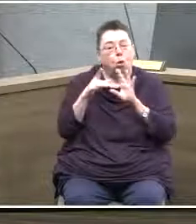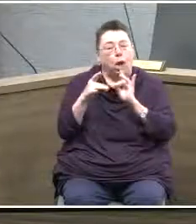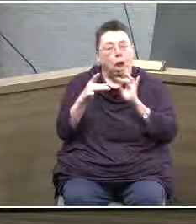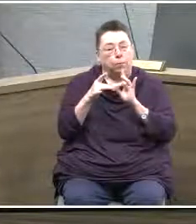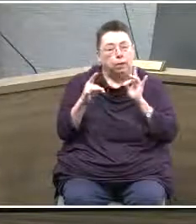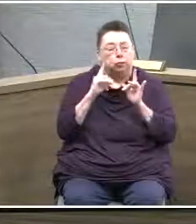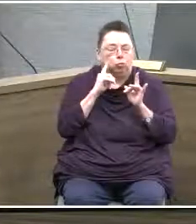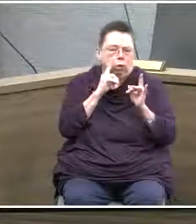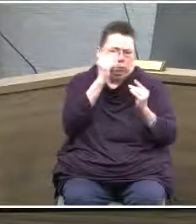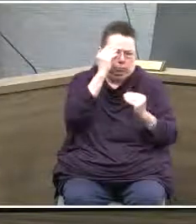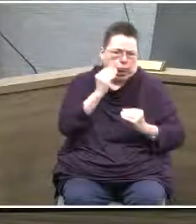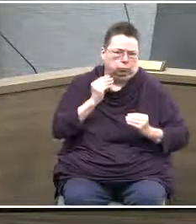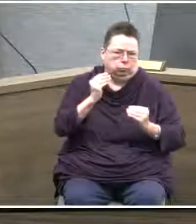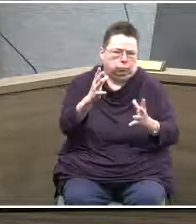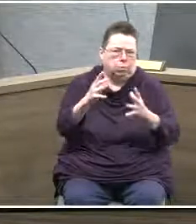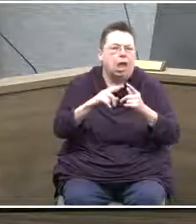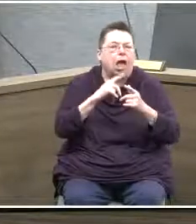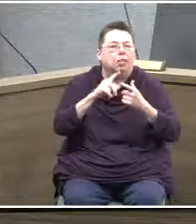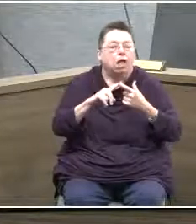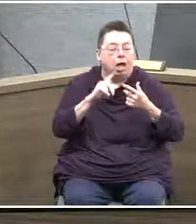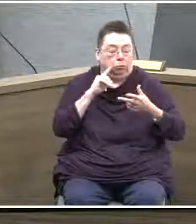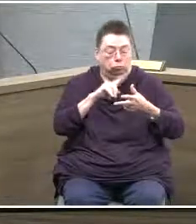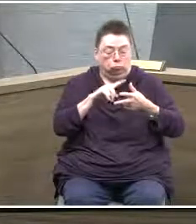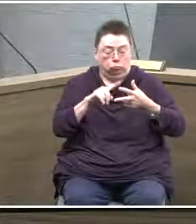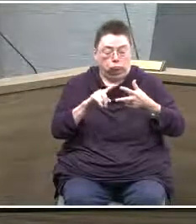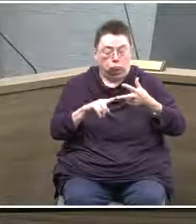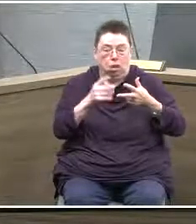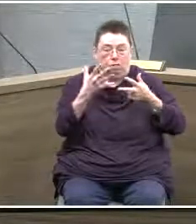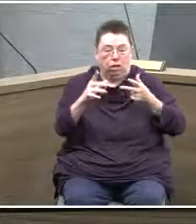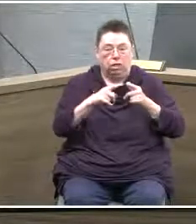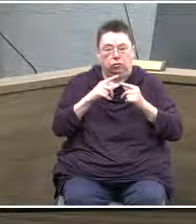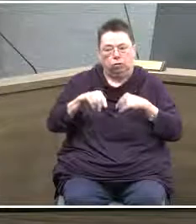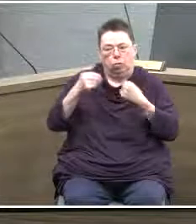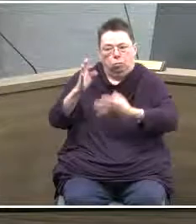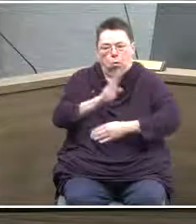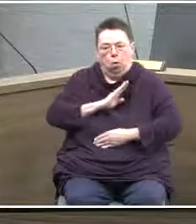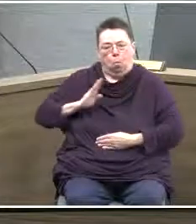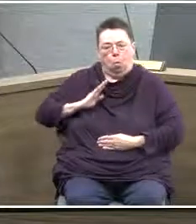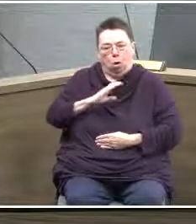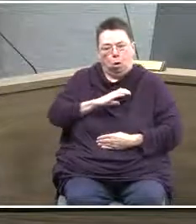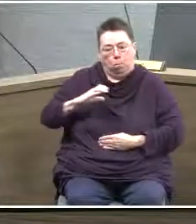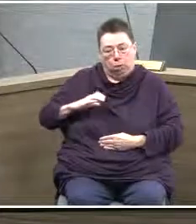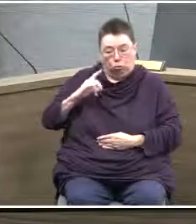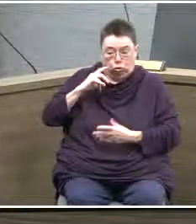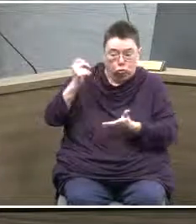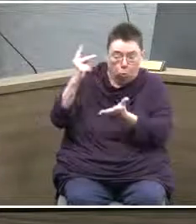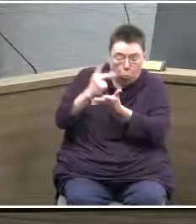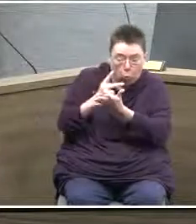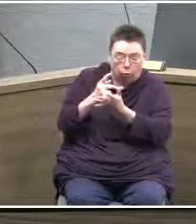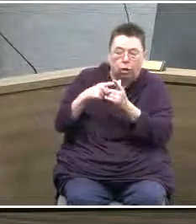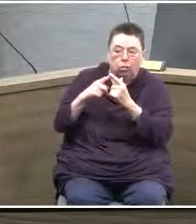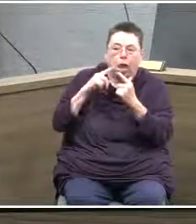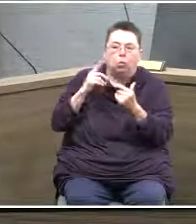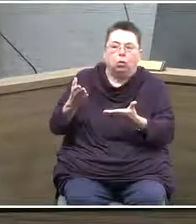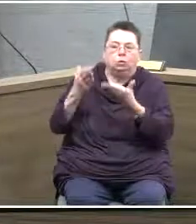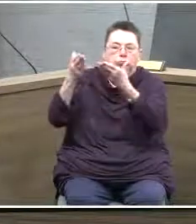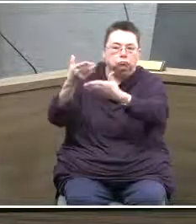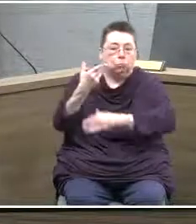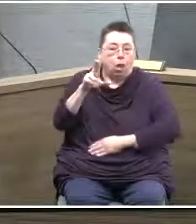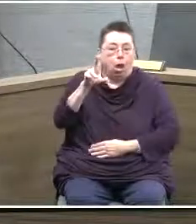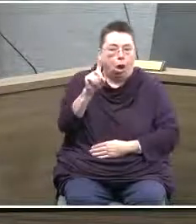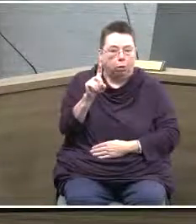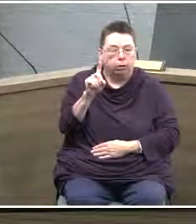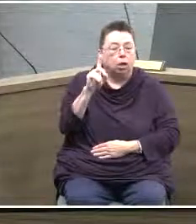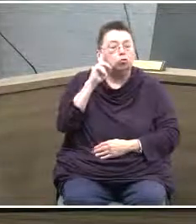updated TSPs before we present them to the Board of Commissioners for approval and then submission to HUD. Before we begin with the overview